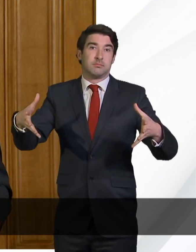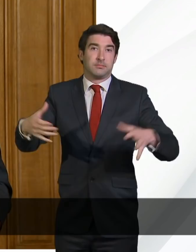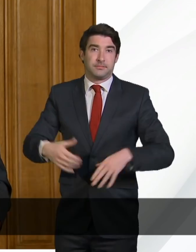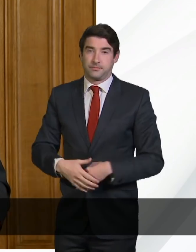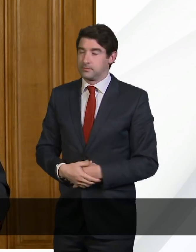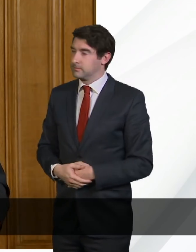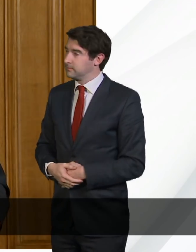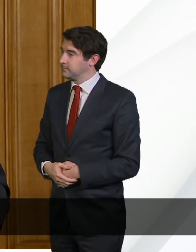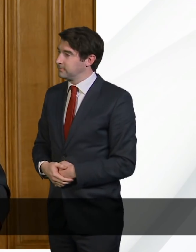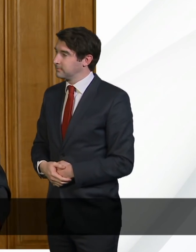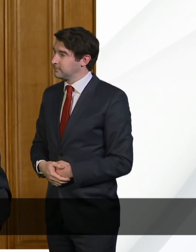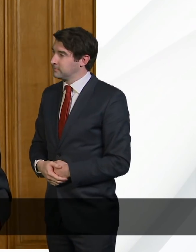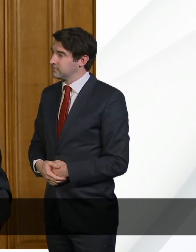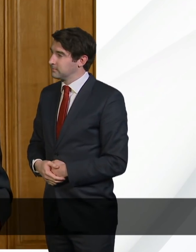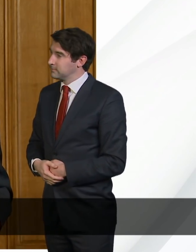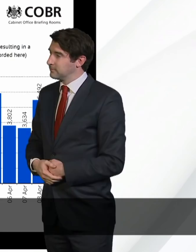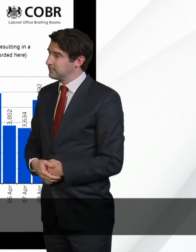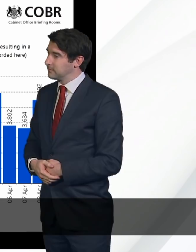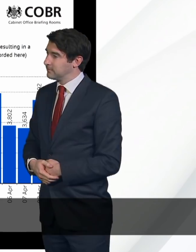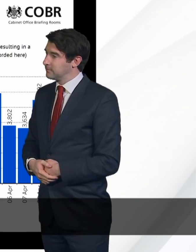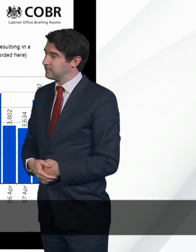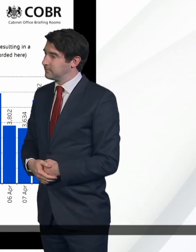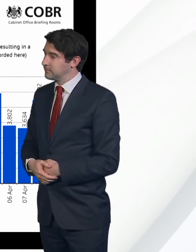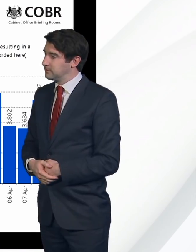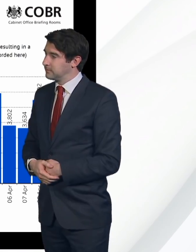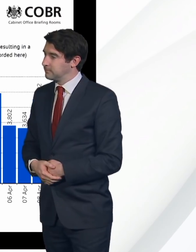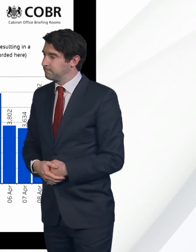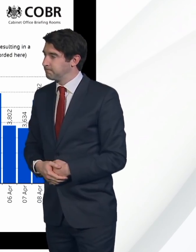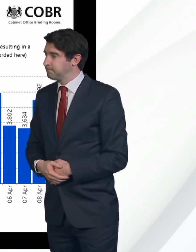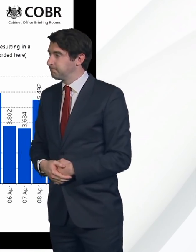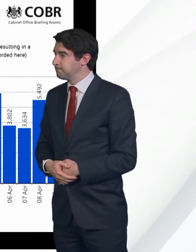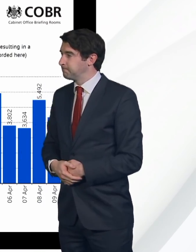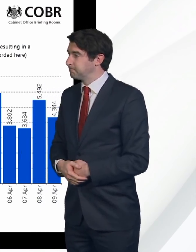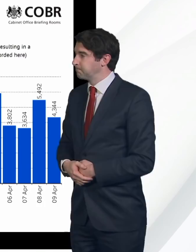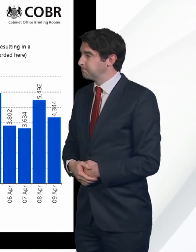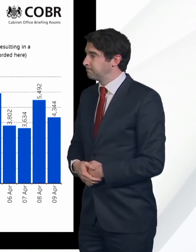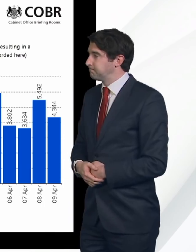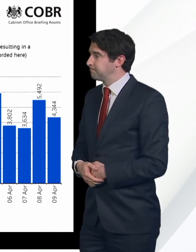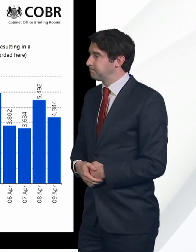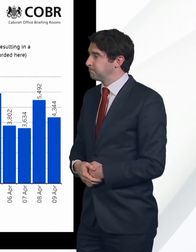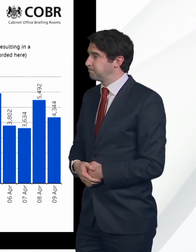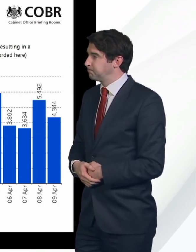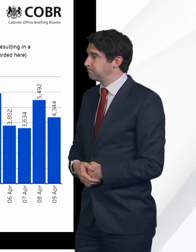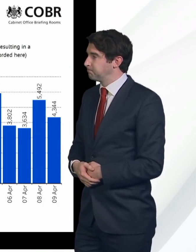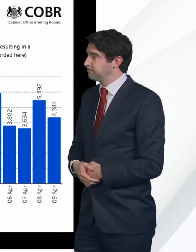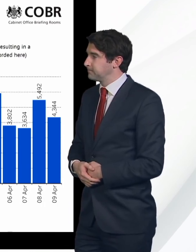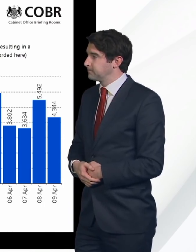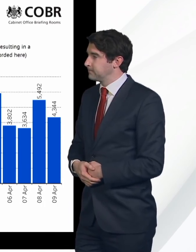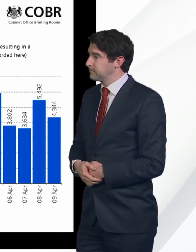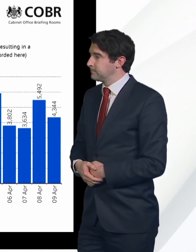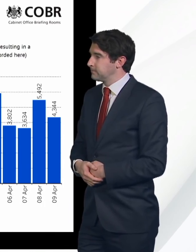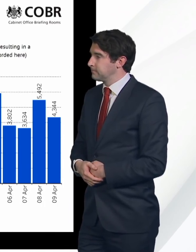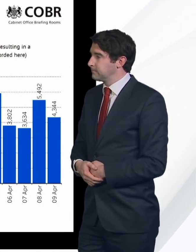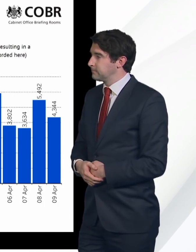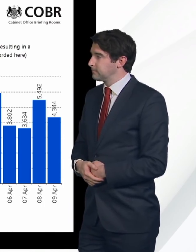As a result of stopping the transmission in the community, we stop new cases appearing. And this slide,